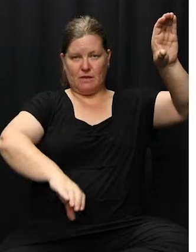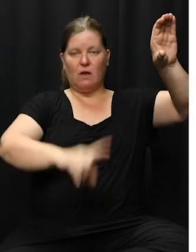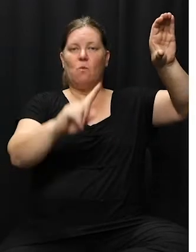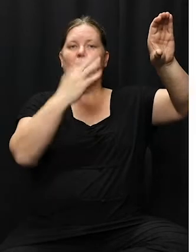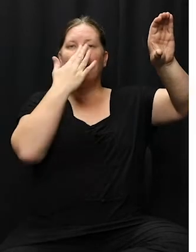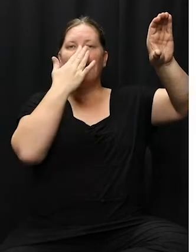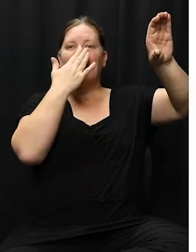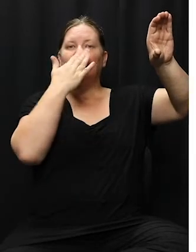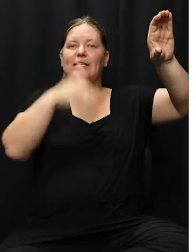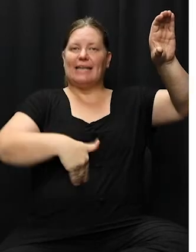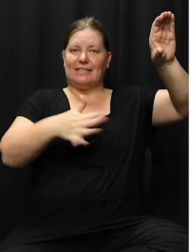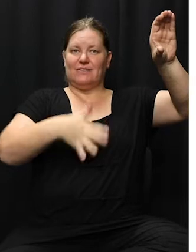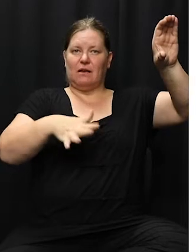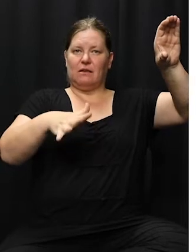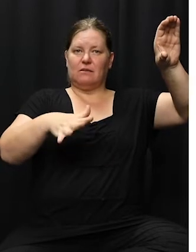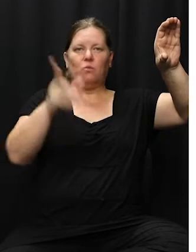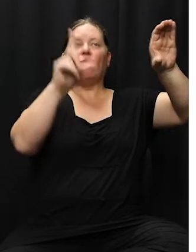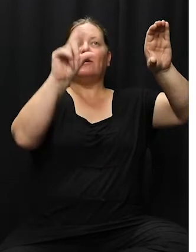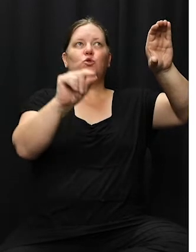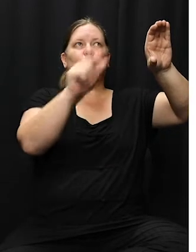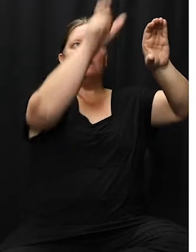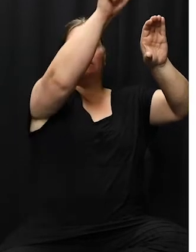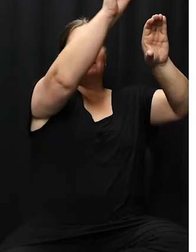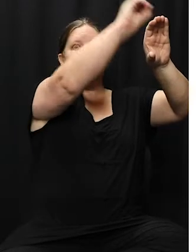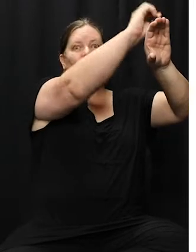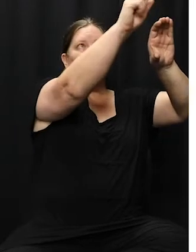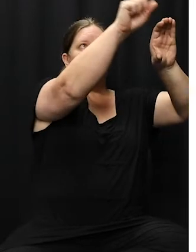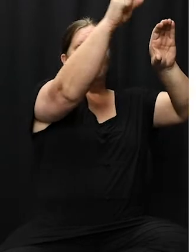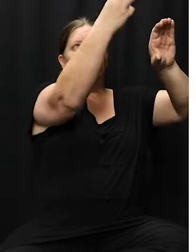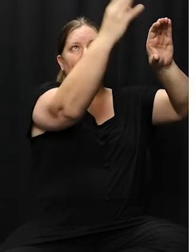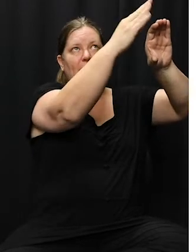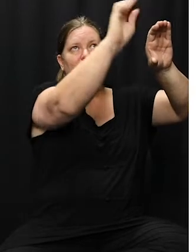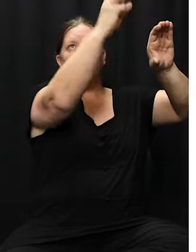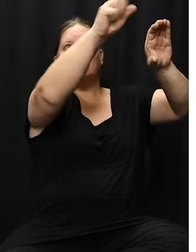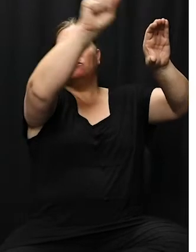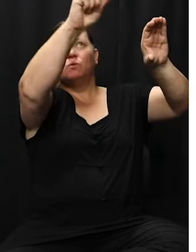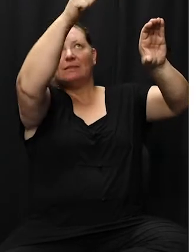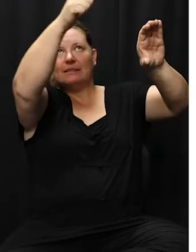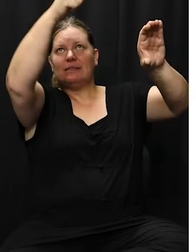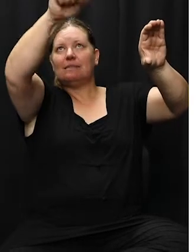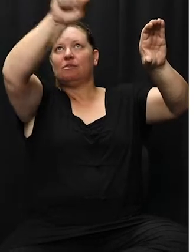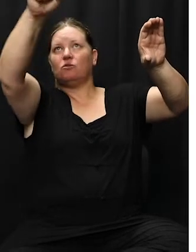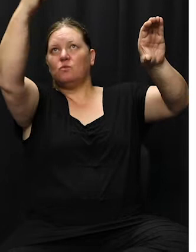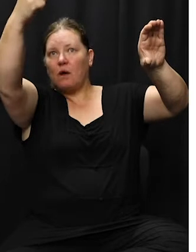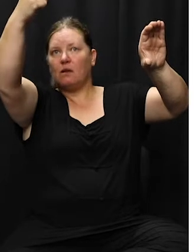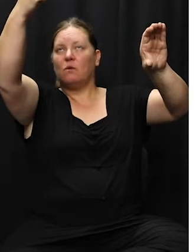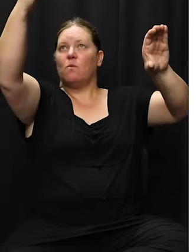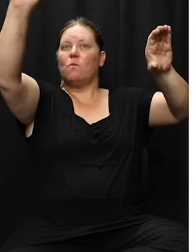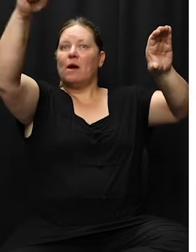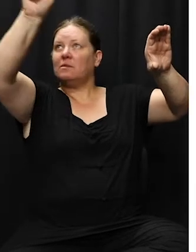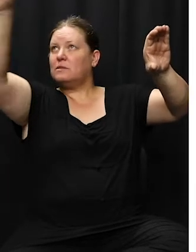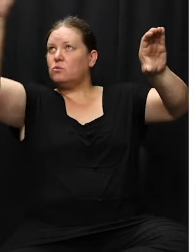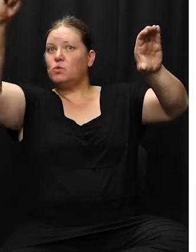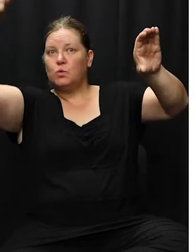and I looked at what age native signers, or like what they can do at particular ages. So along the top I had columns for,